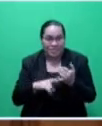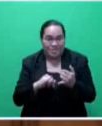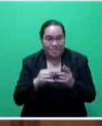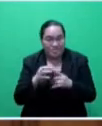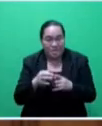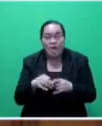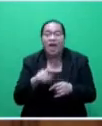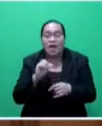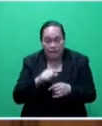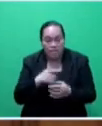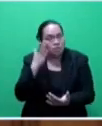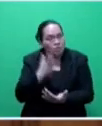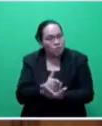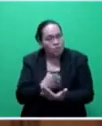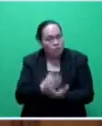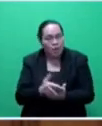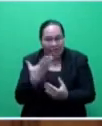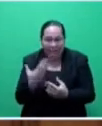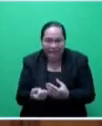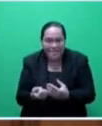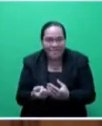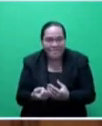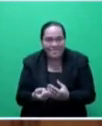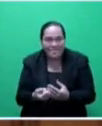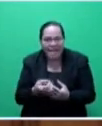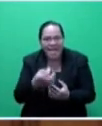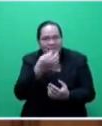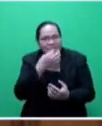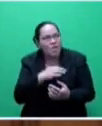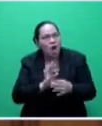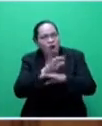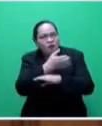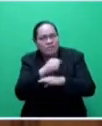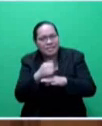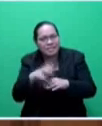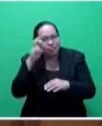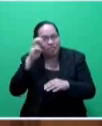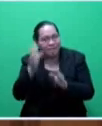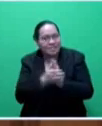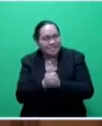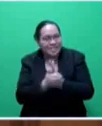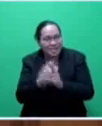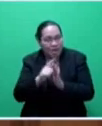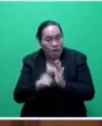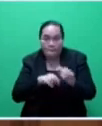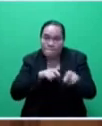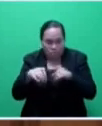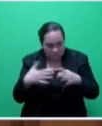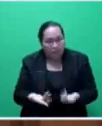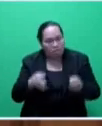true that we have fewer overseas trained lawyers. Most of them are trained locally now.